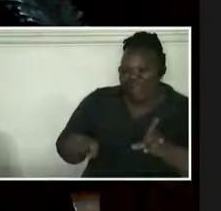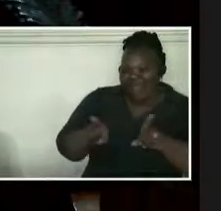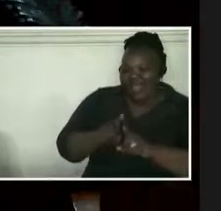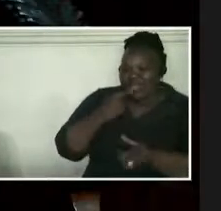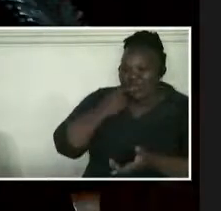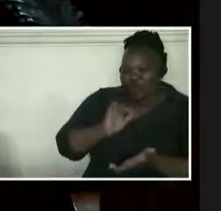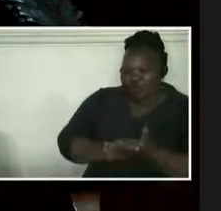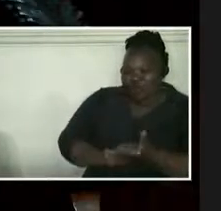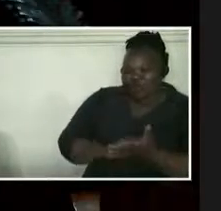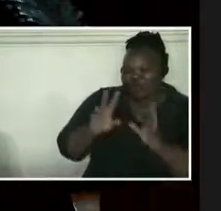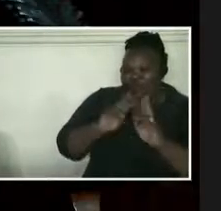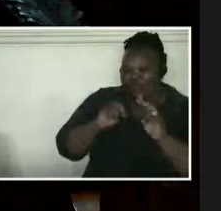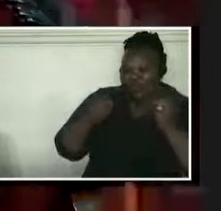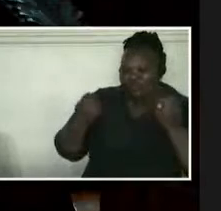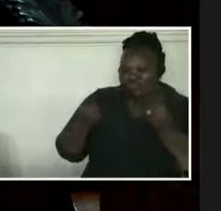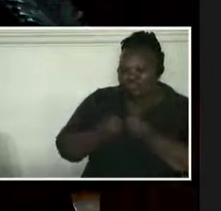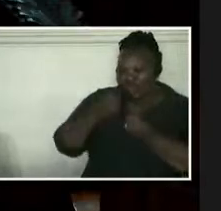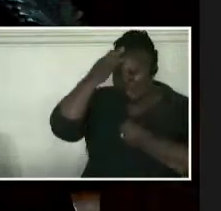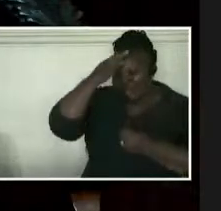government